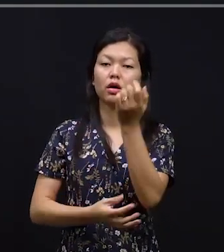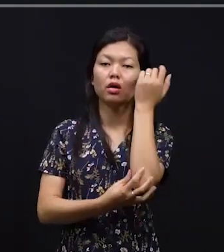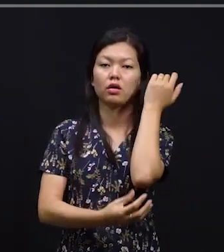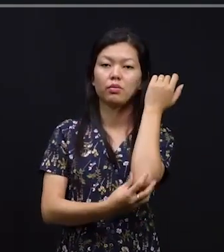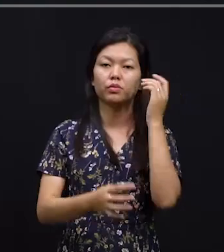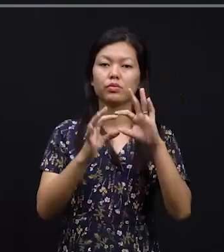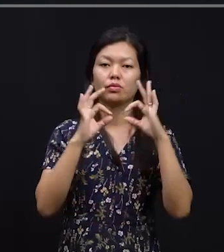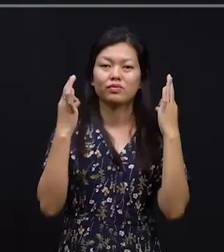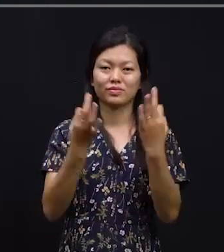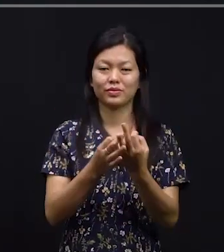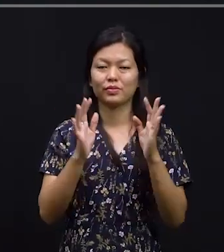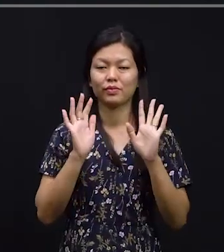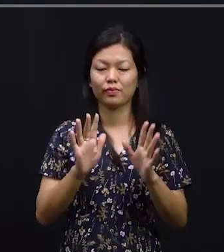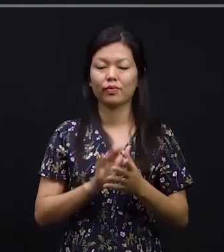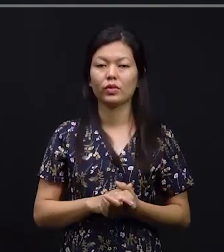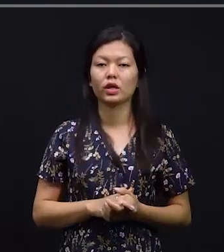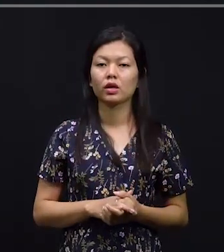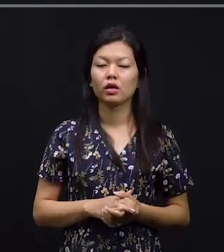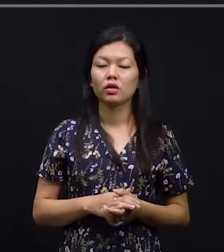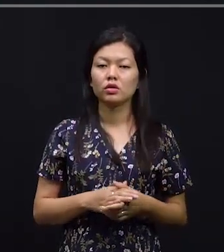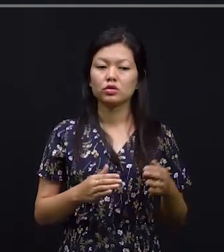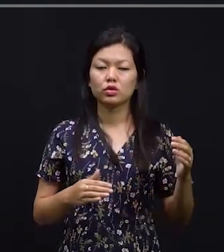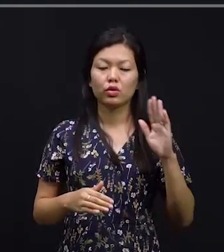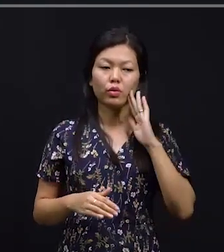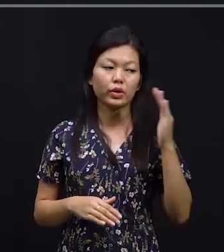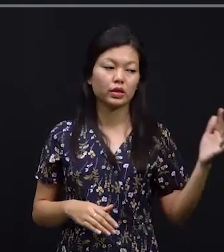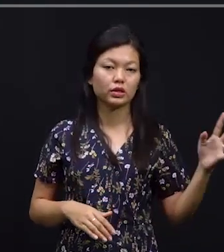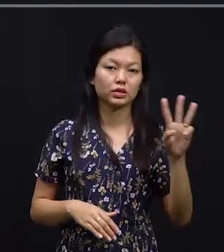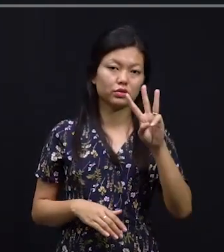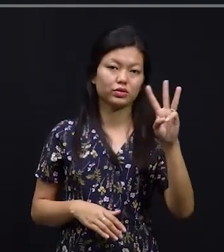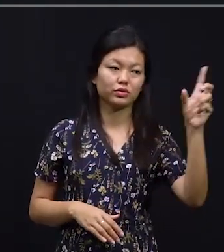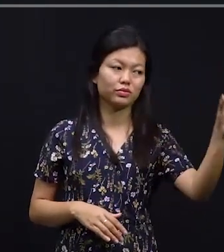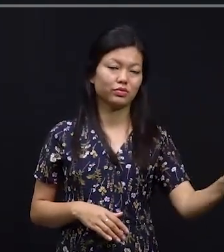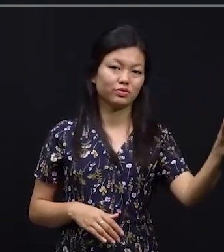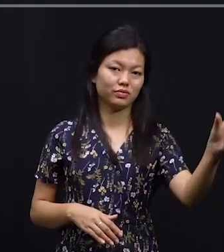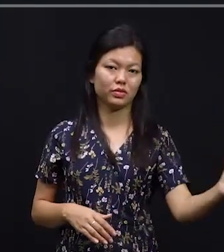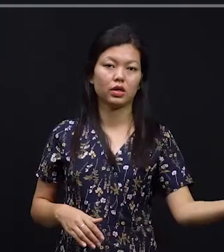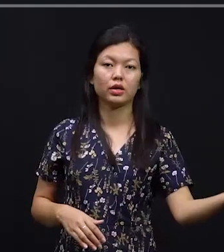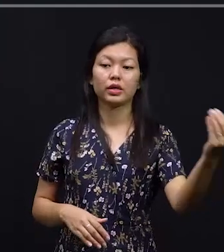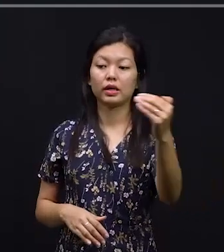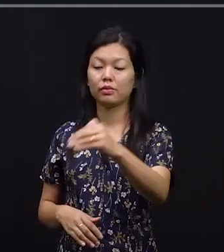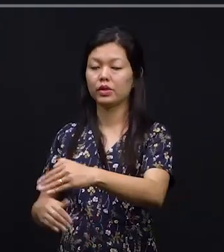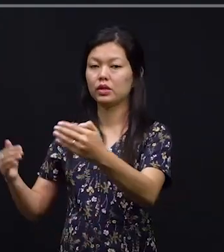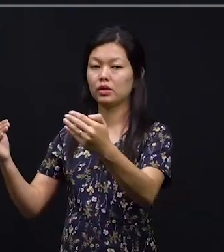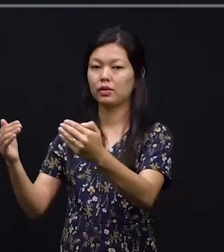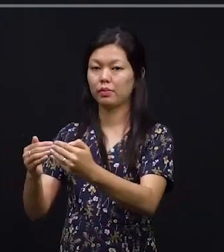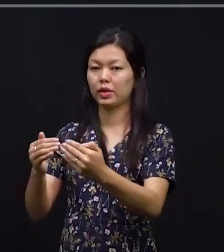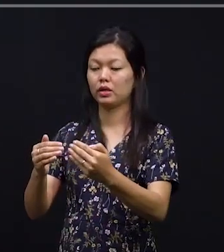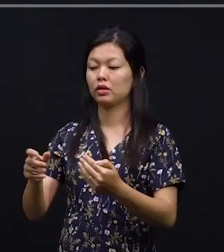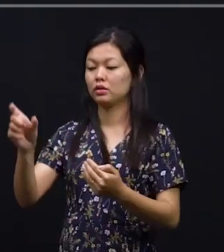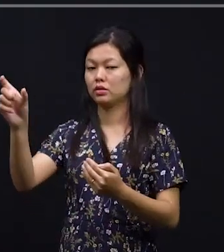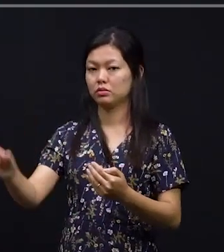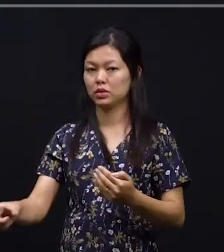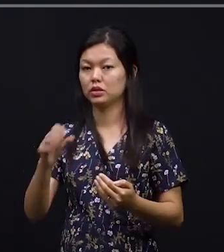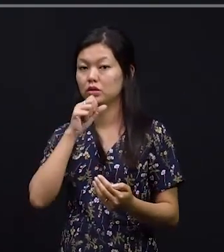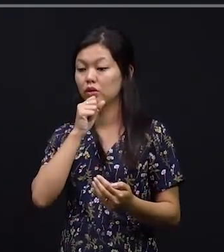of people who works for the poor people, and we want to make the life of the poor people a little comfortable